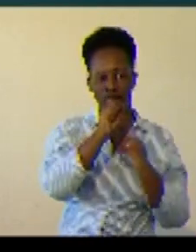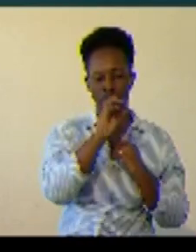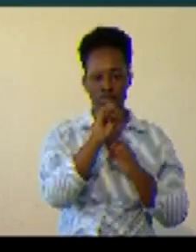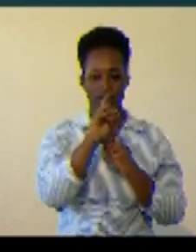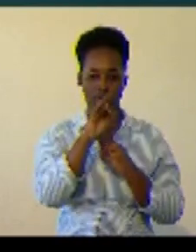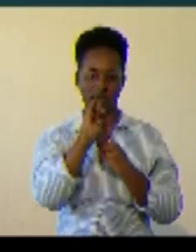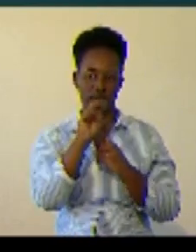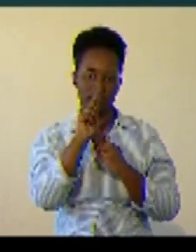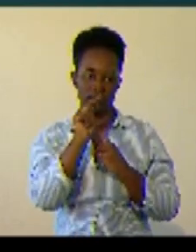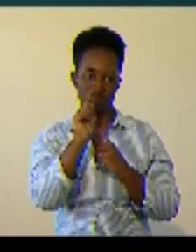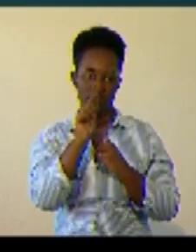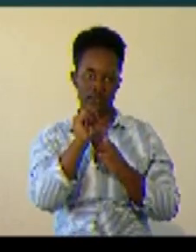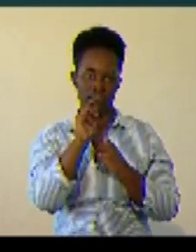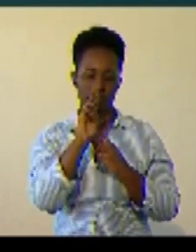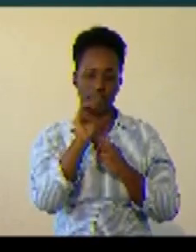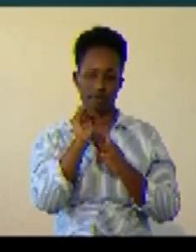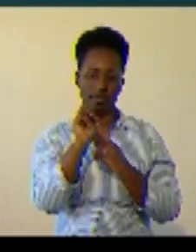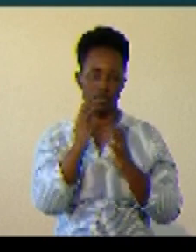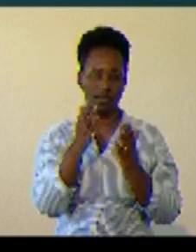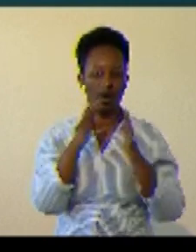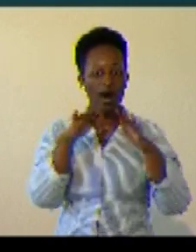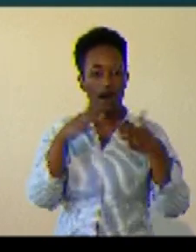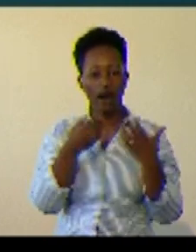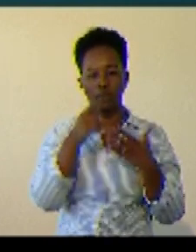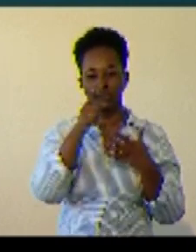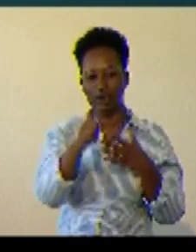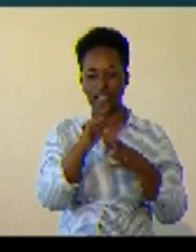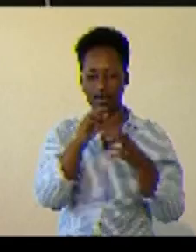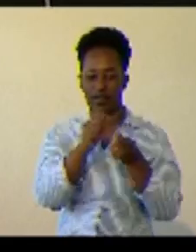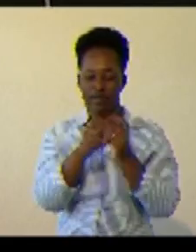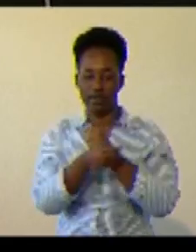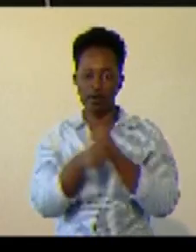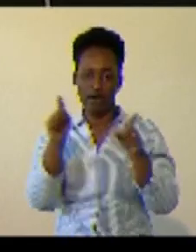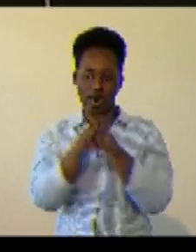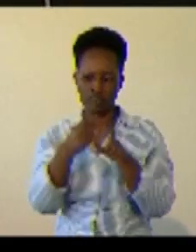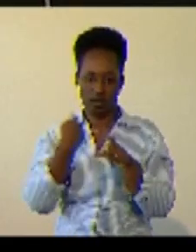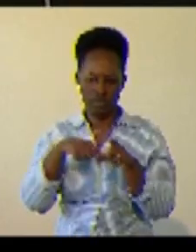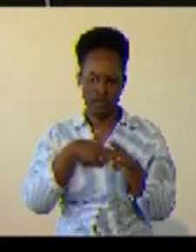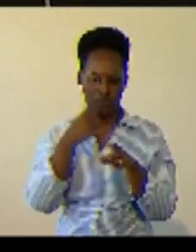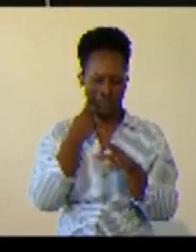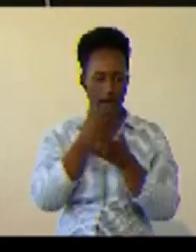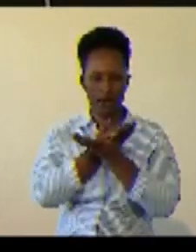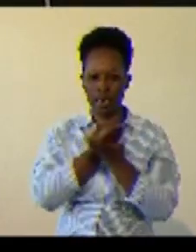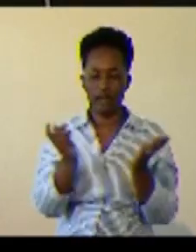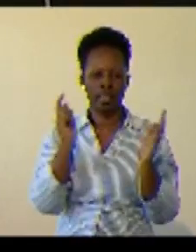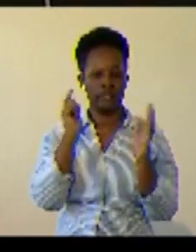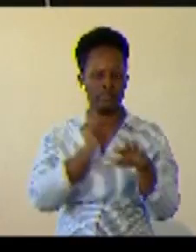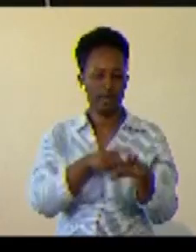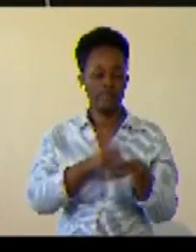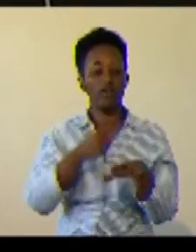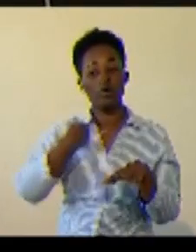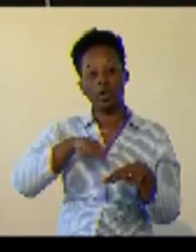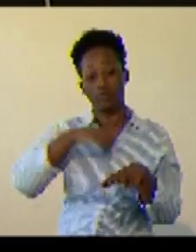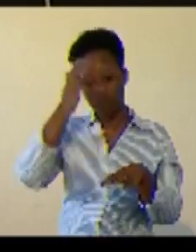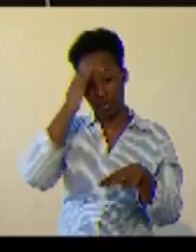How does ionization energy vary as you move across any period? We know that it